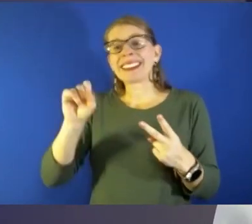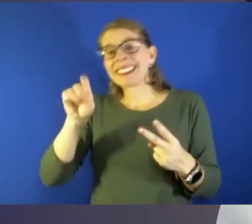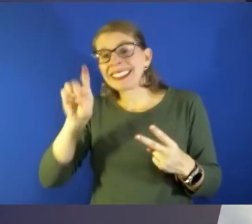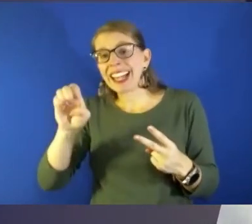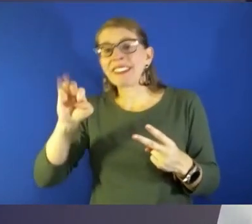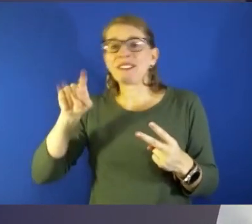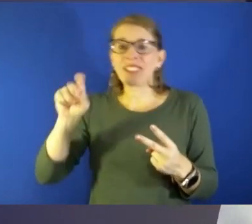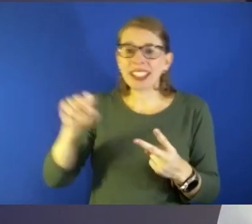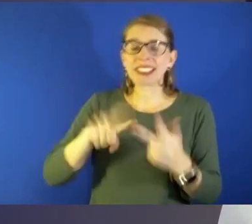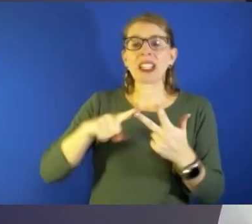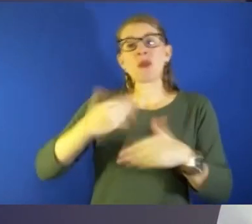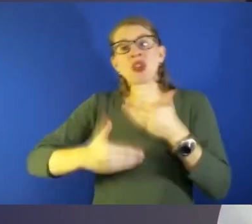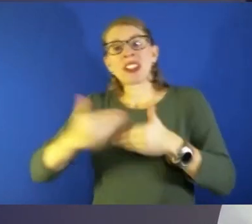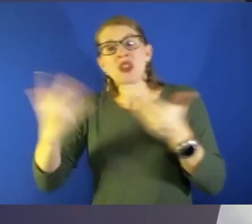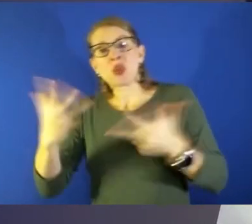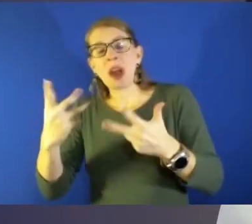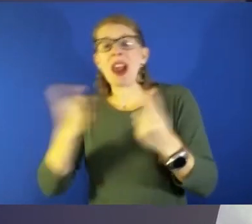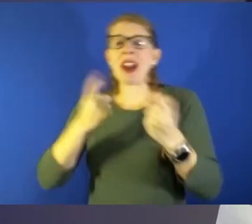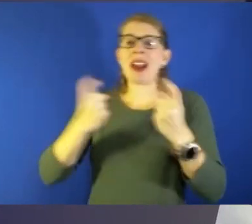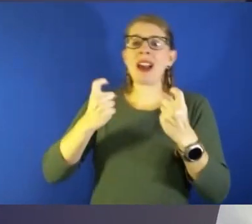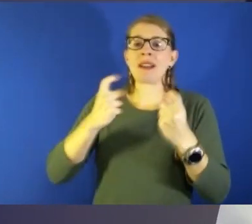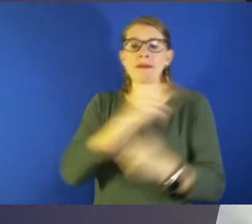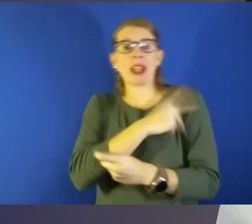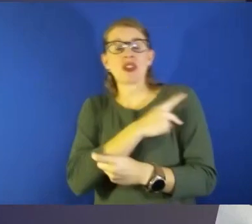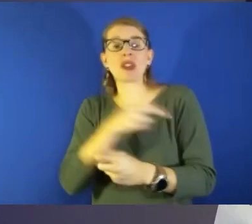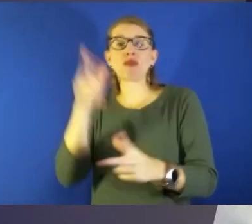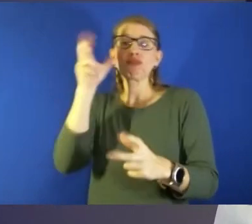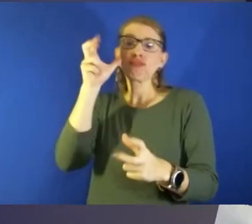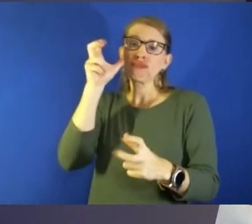that. And patients listen, and they